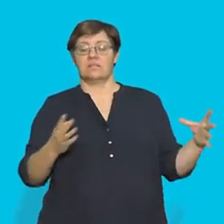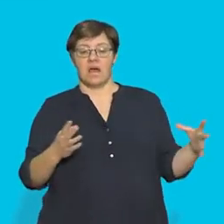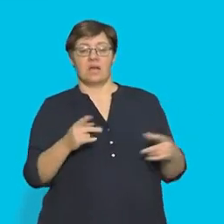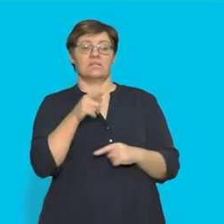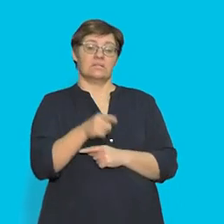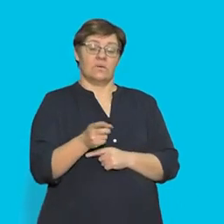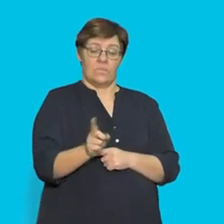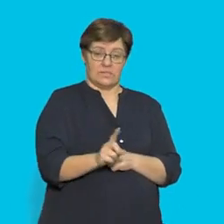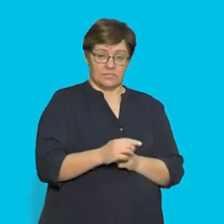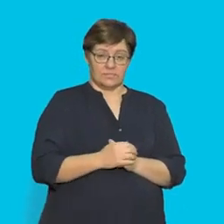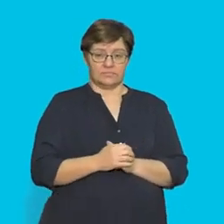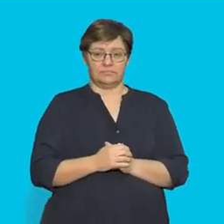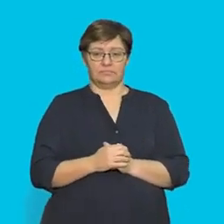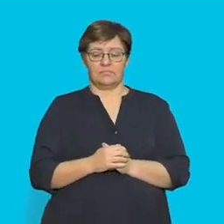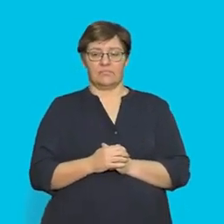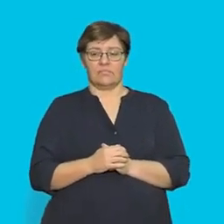let's begin by first